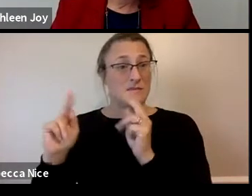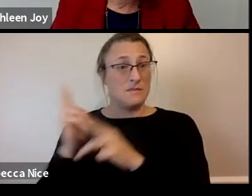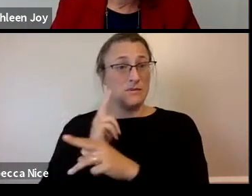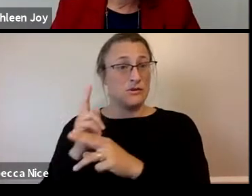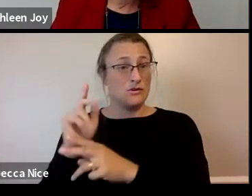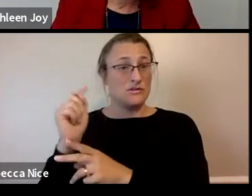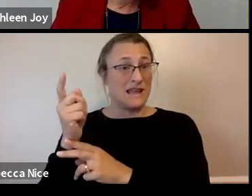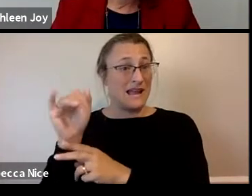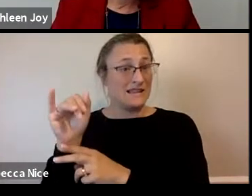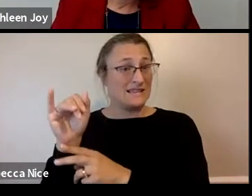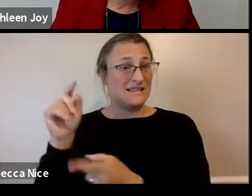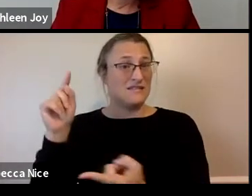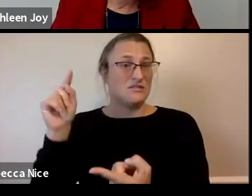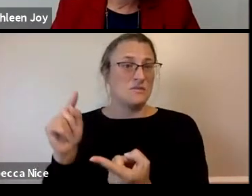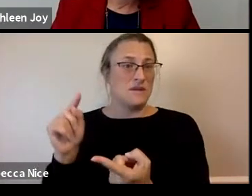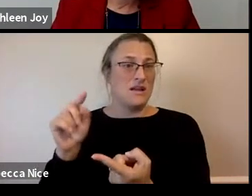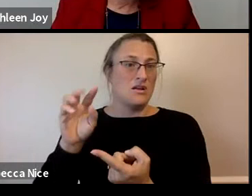about